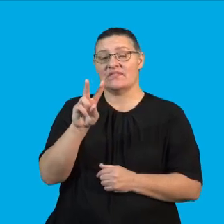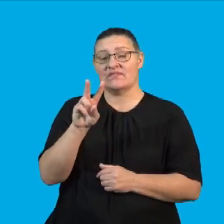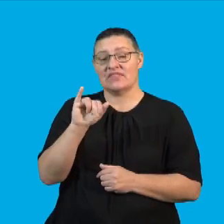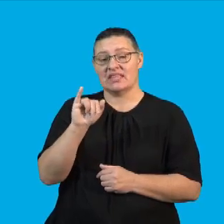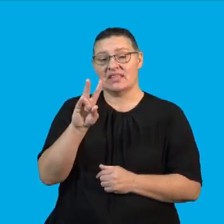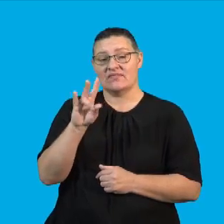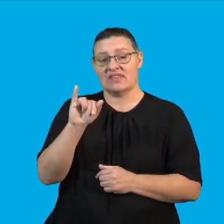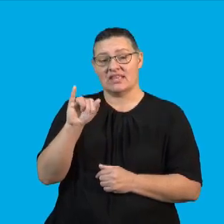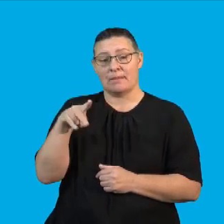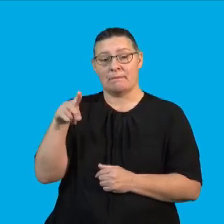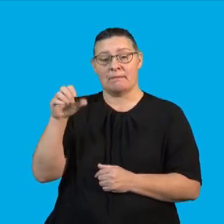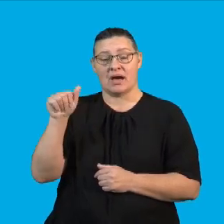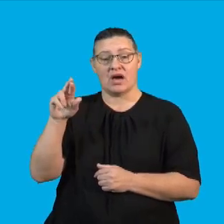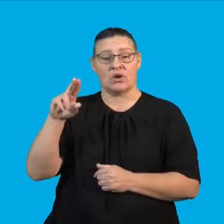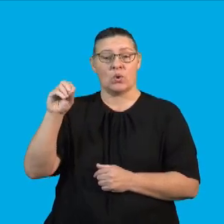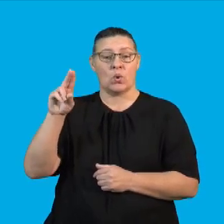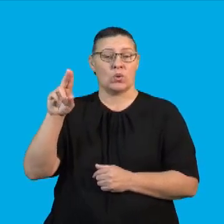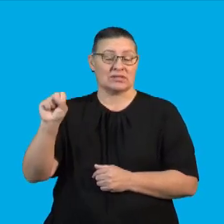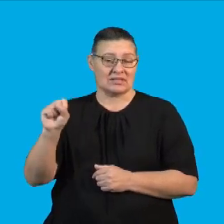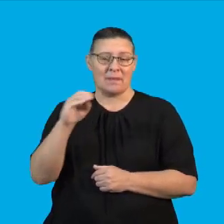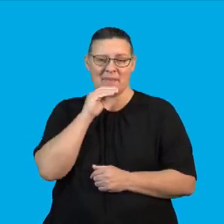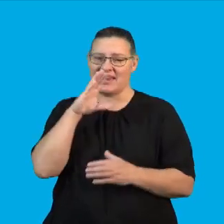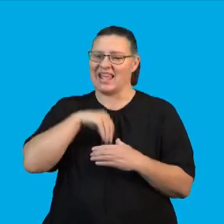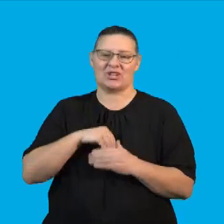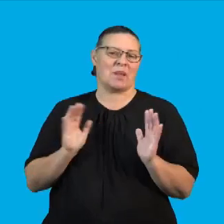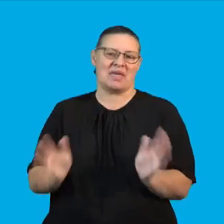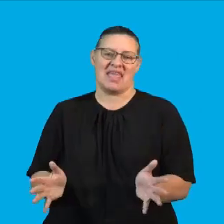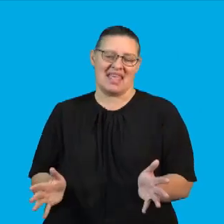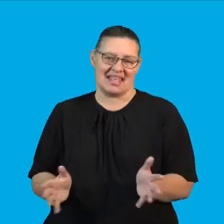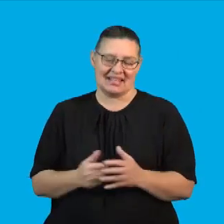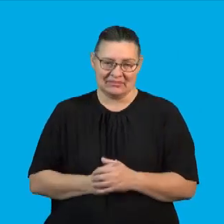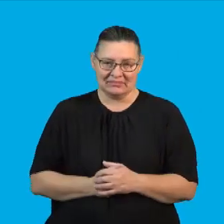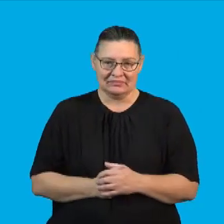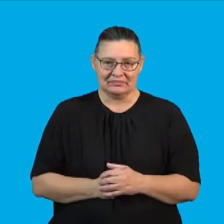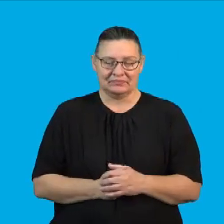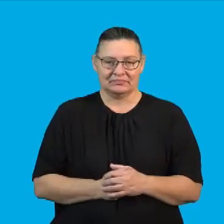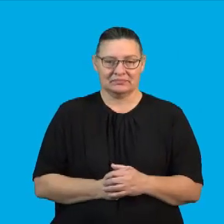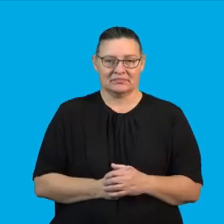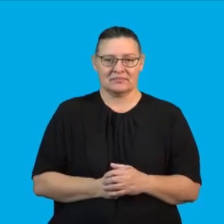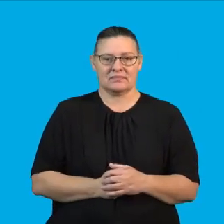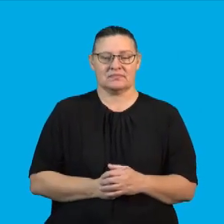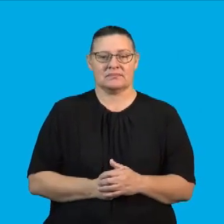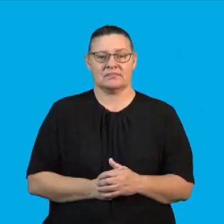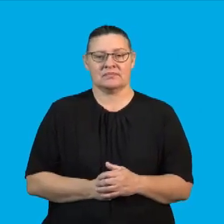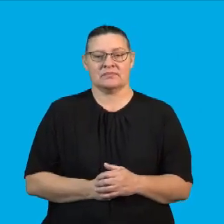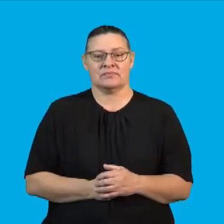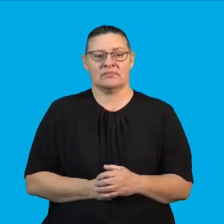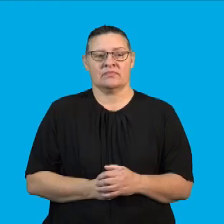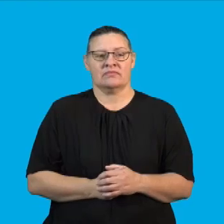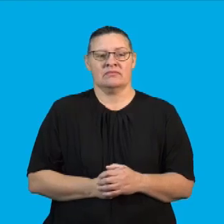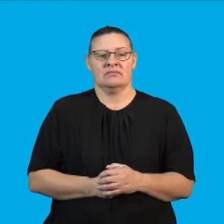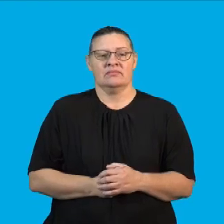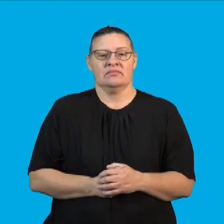viviparous. Therefore, the answer can only be internal fertilization for 1 mark.